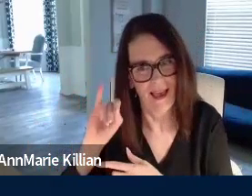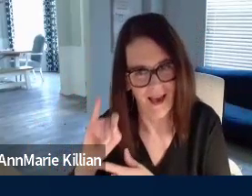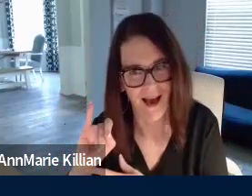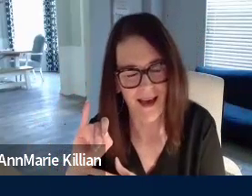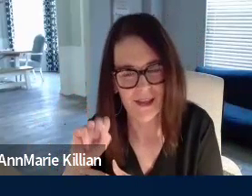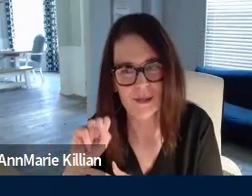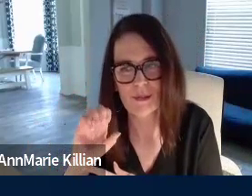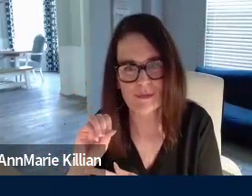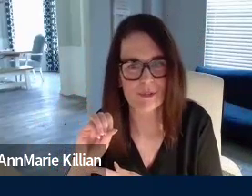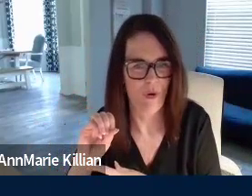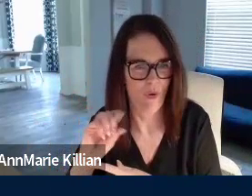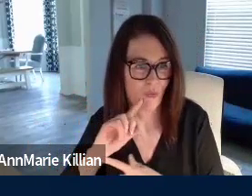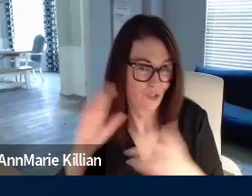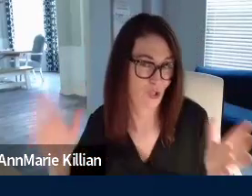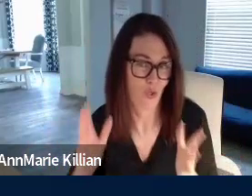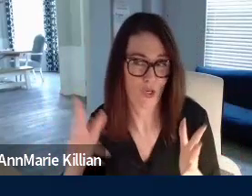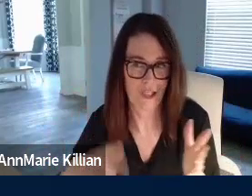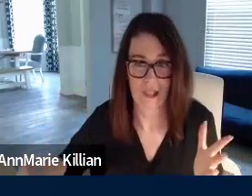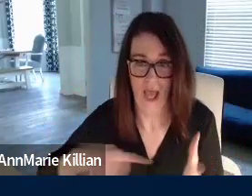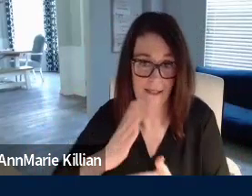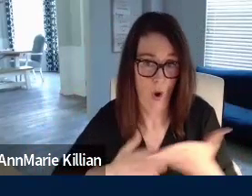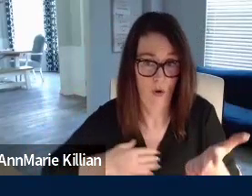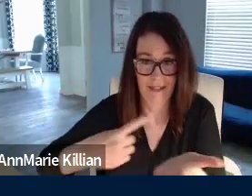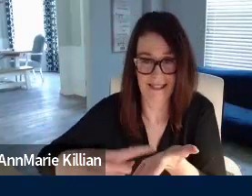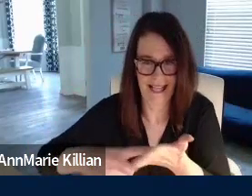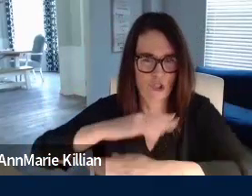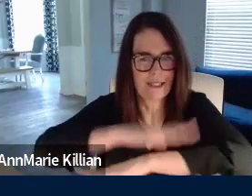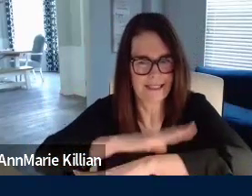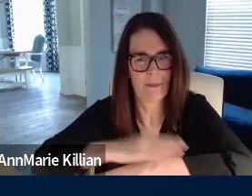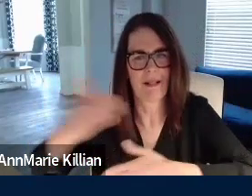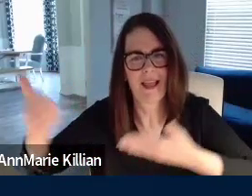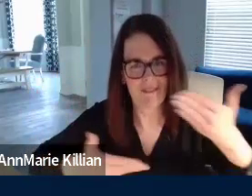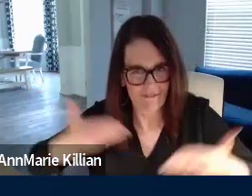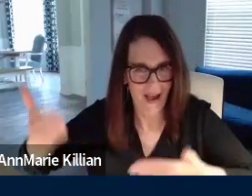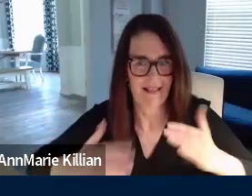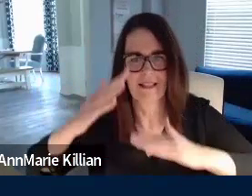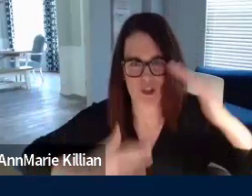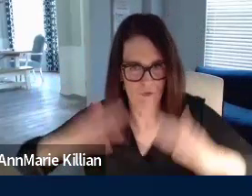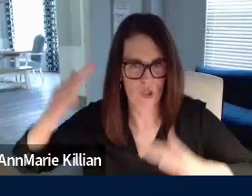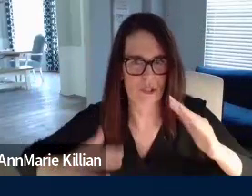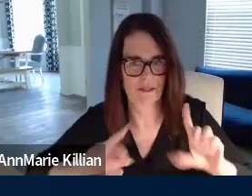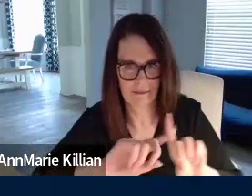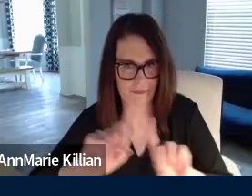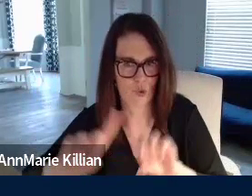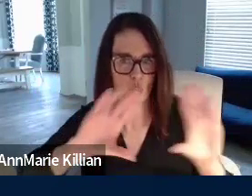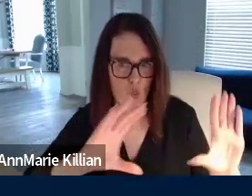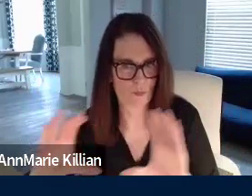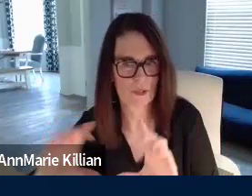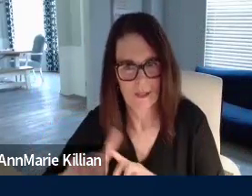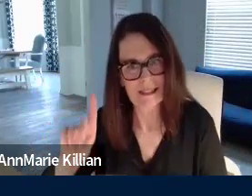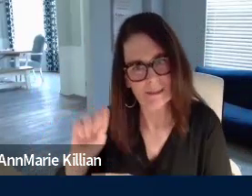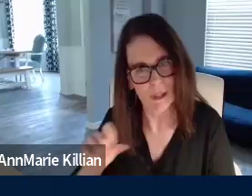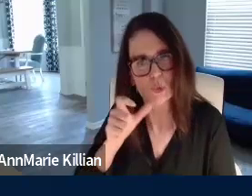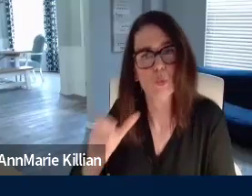take advantage of them. So with the AI, so I really encourage us as part of this discussion, invite people,